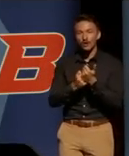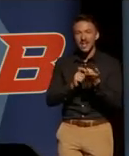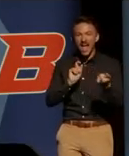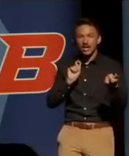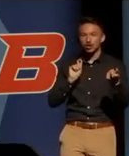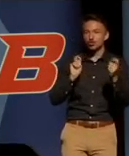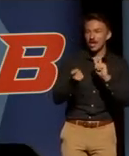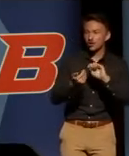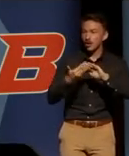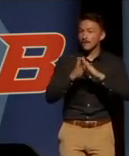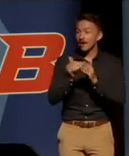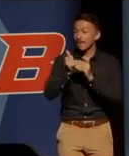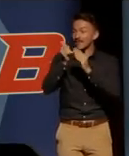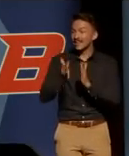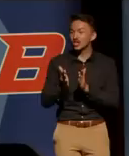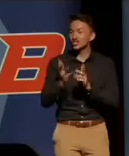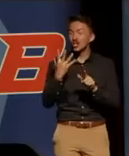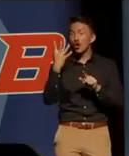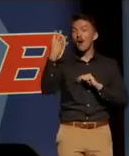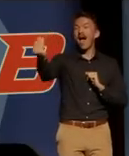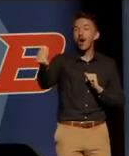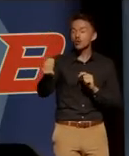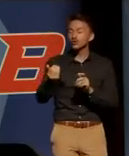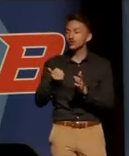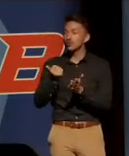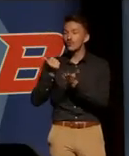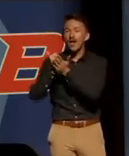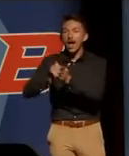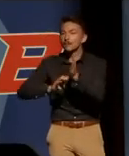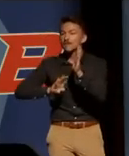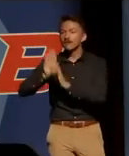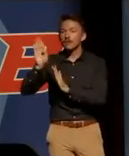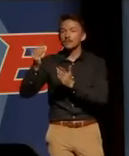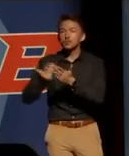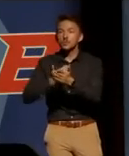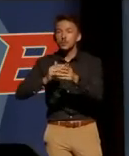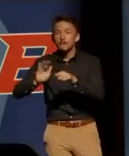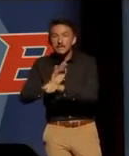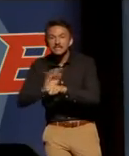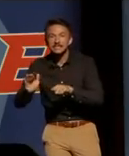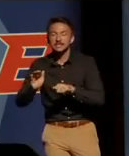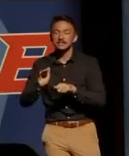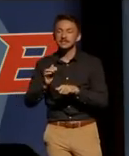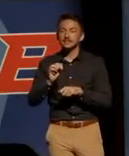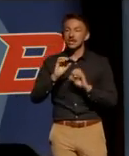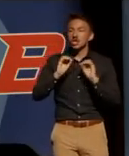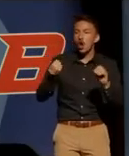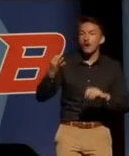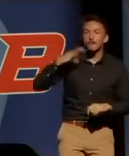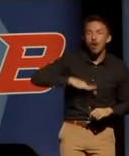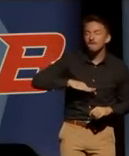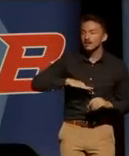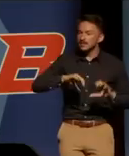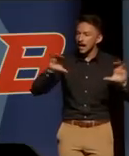goes out and helps develop new businesses, lead in nonprofits, do work in our communities.